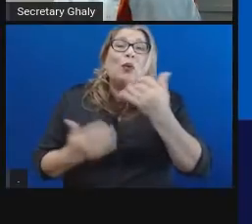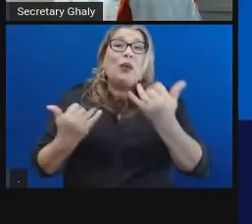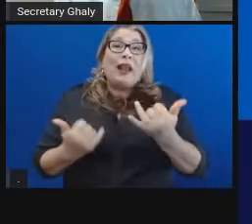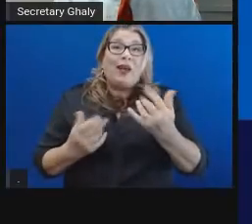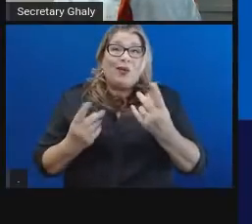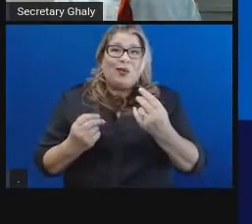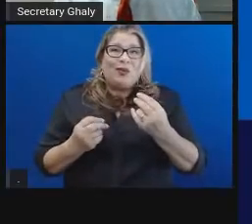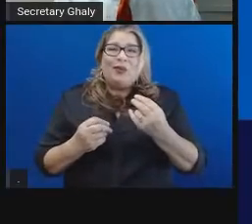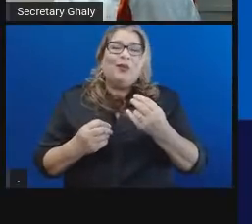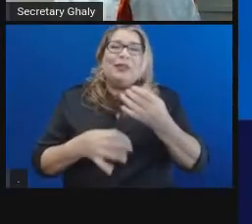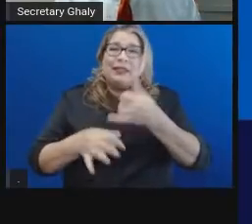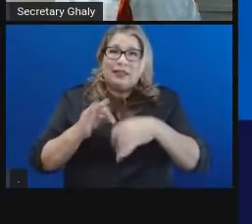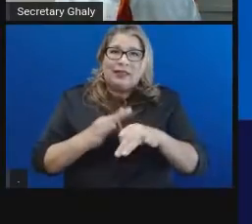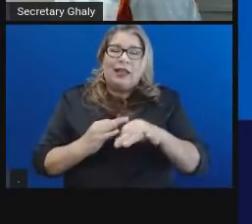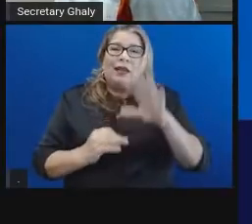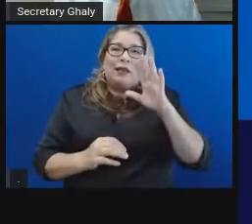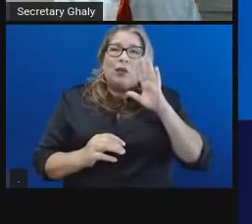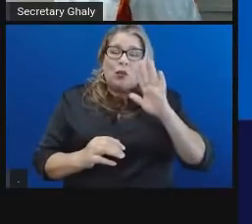medicine